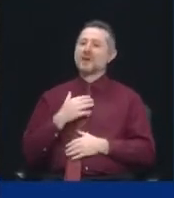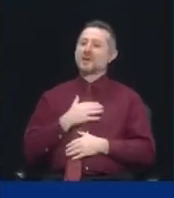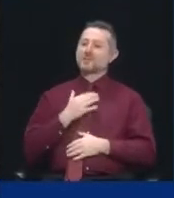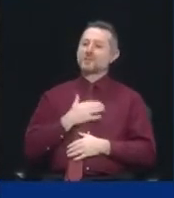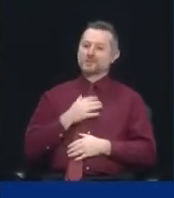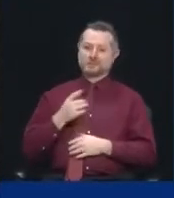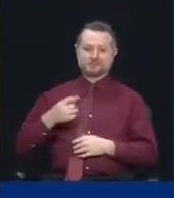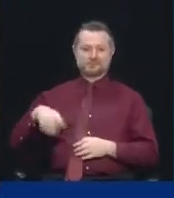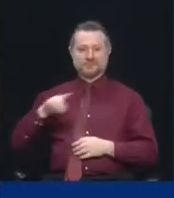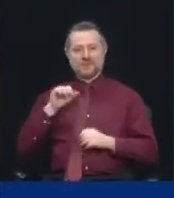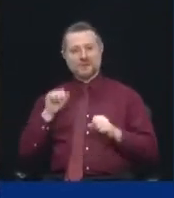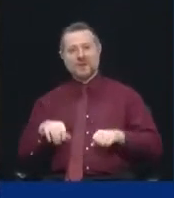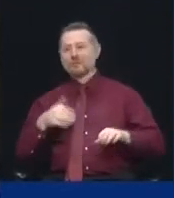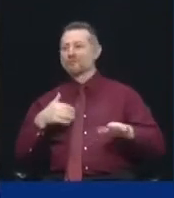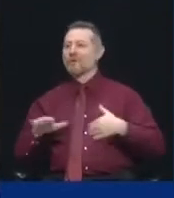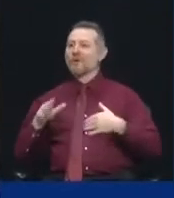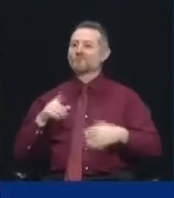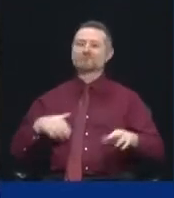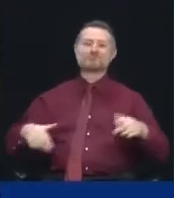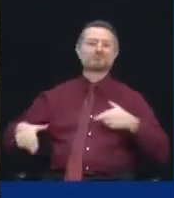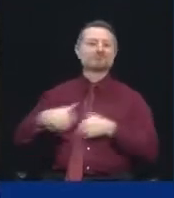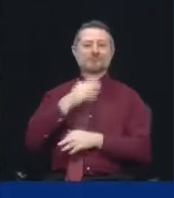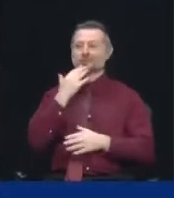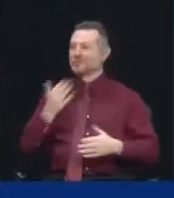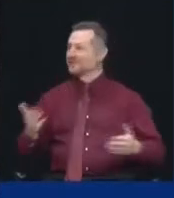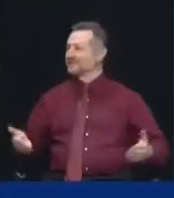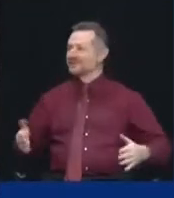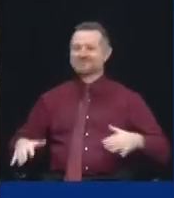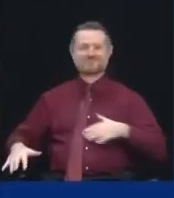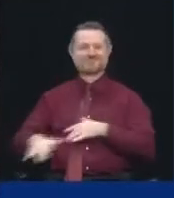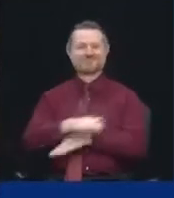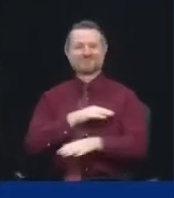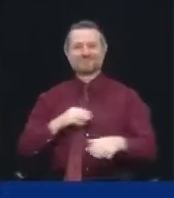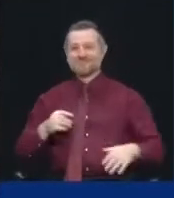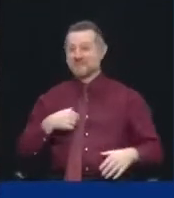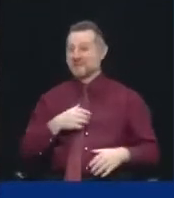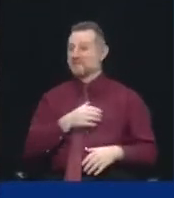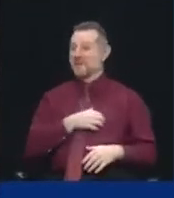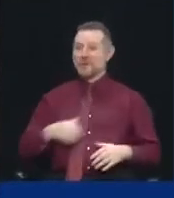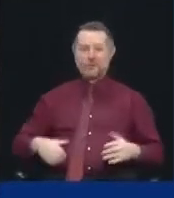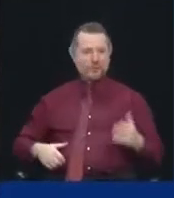to this site. I'm glad that the mayor